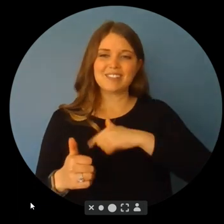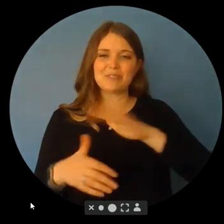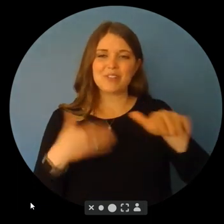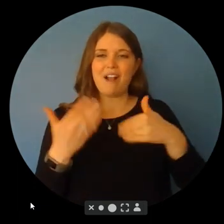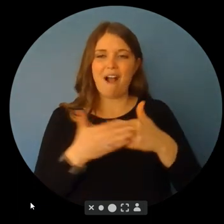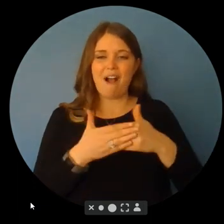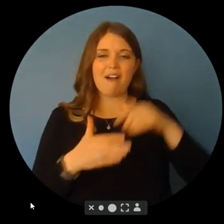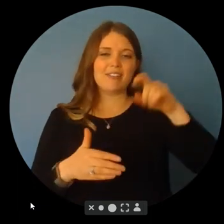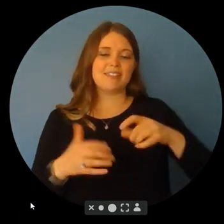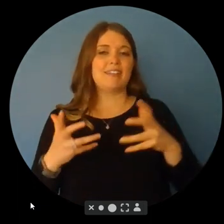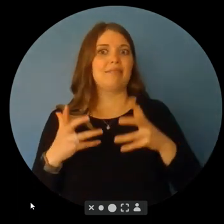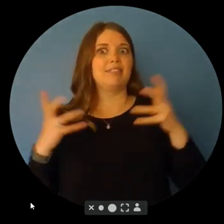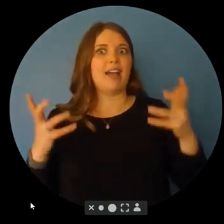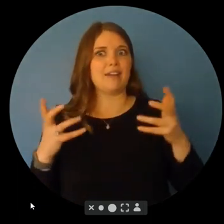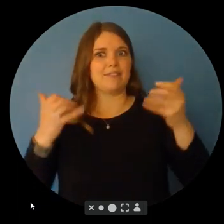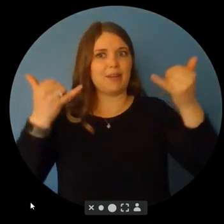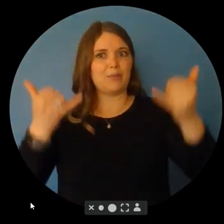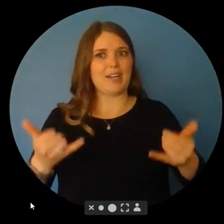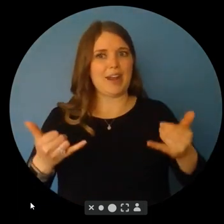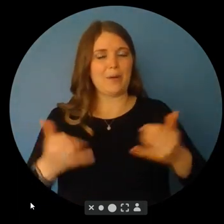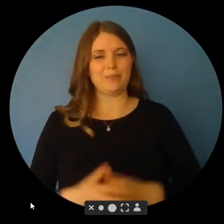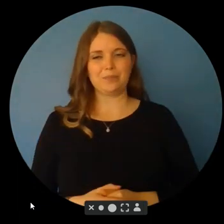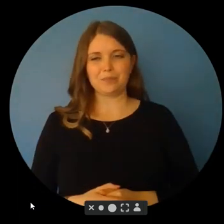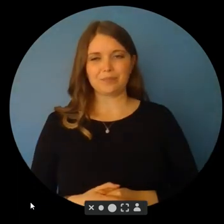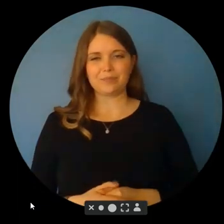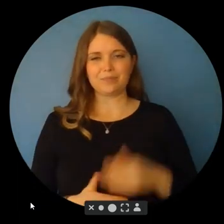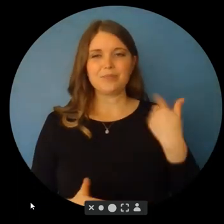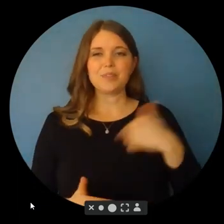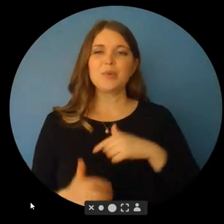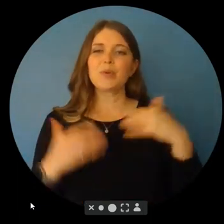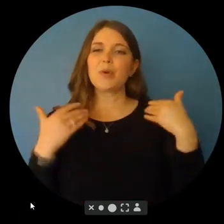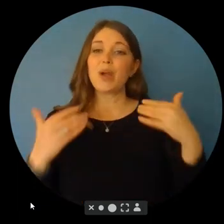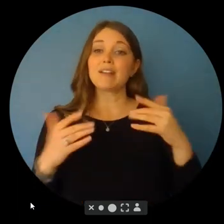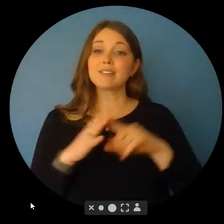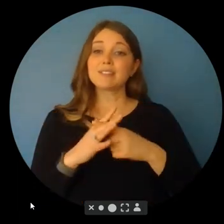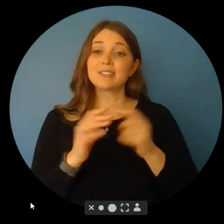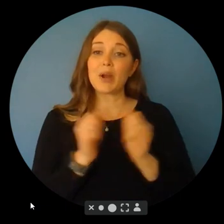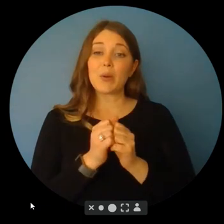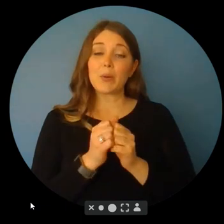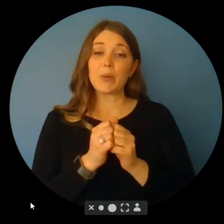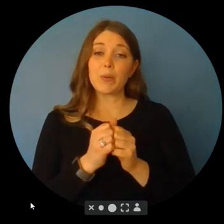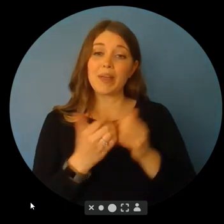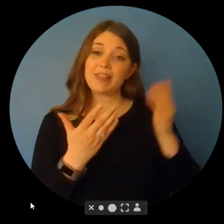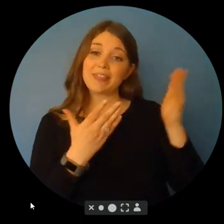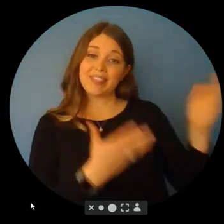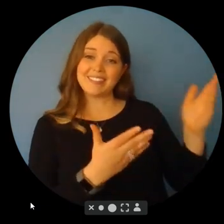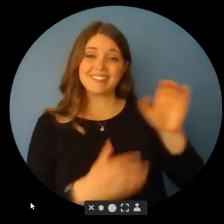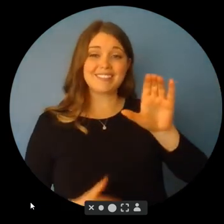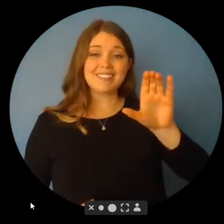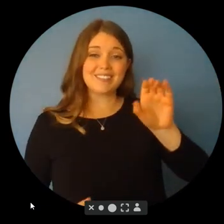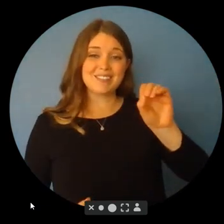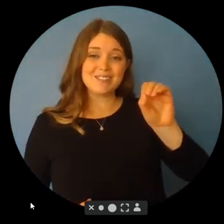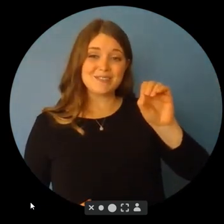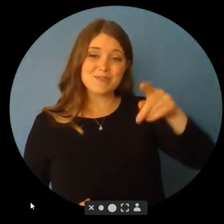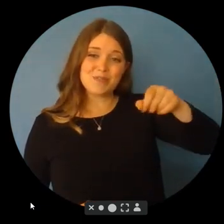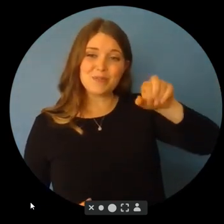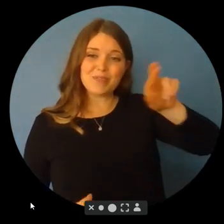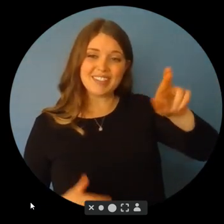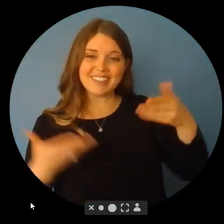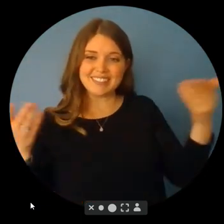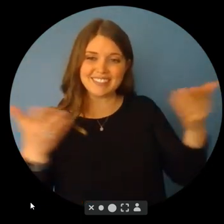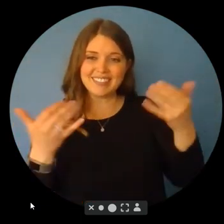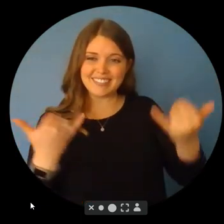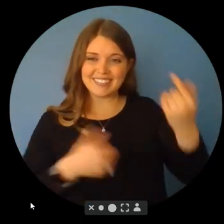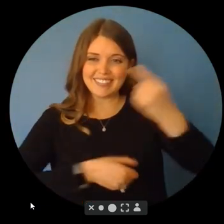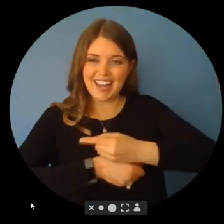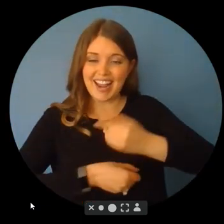lot of that right now. So we'll get started with this one. Cooper's with us again today. If you didn't know this, today